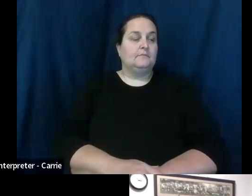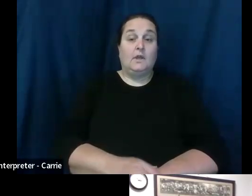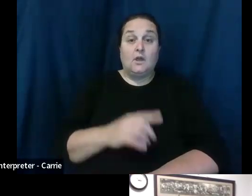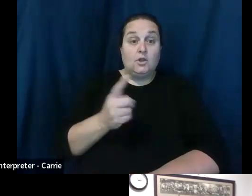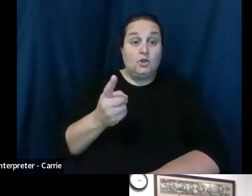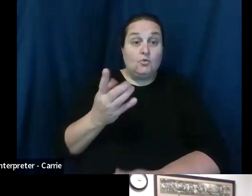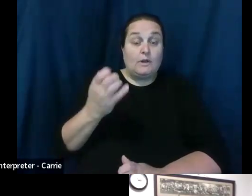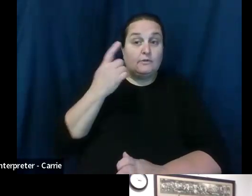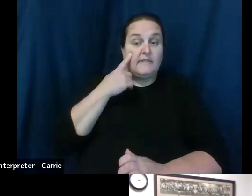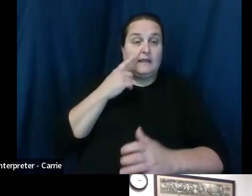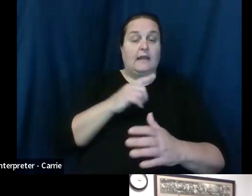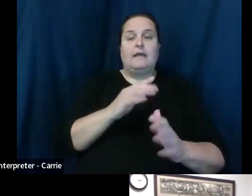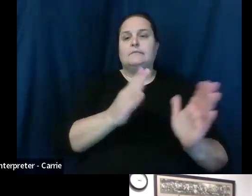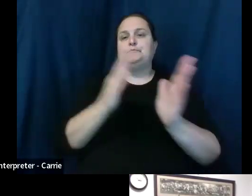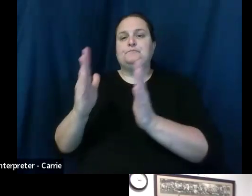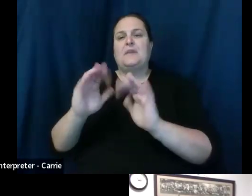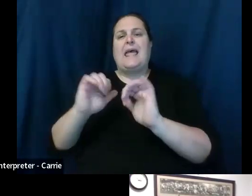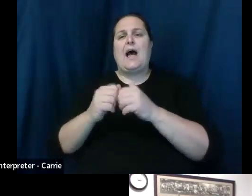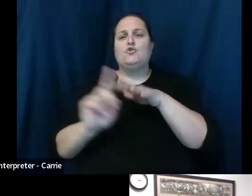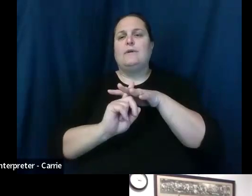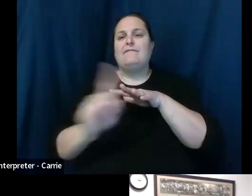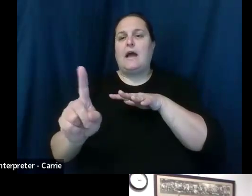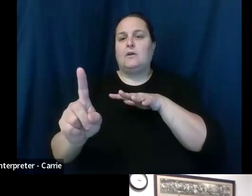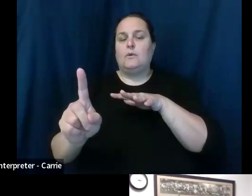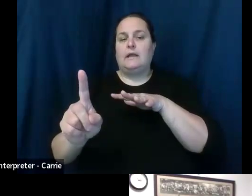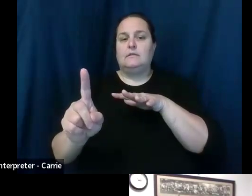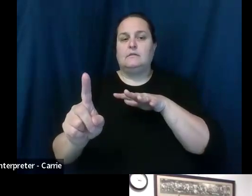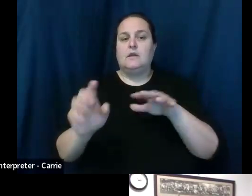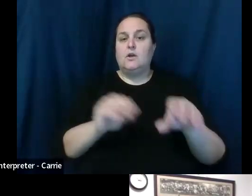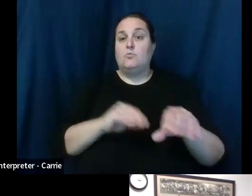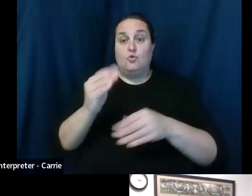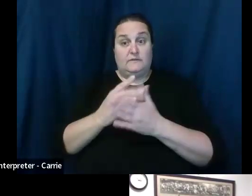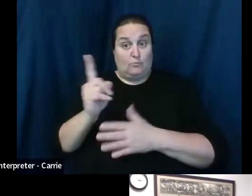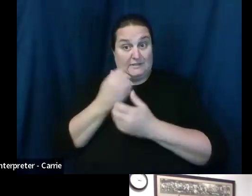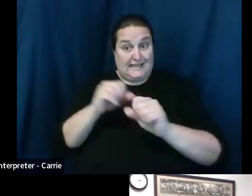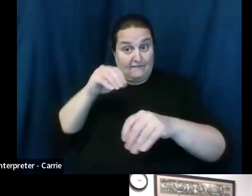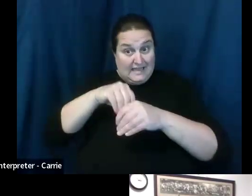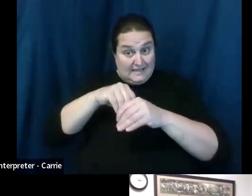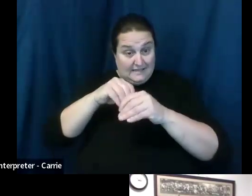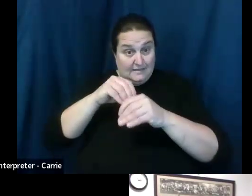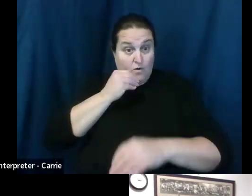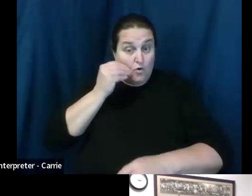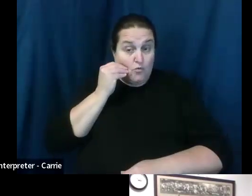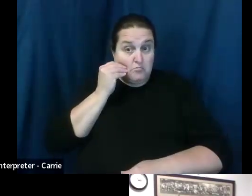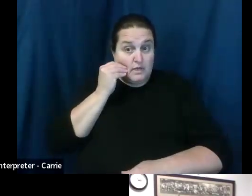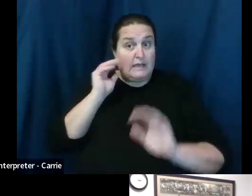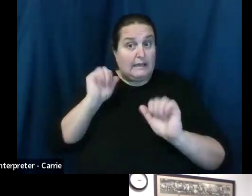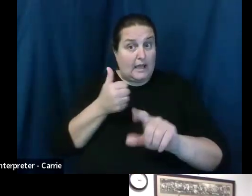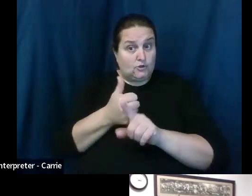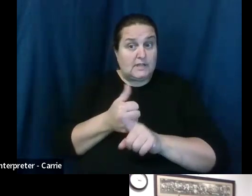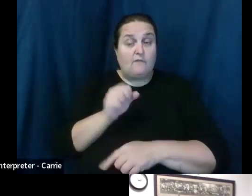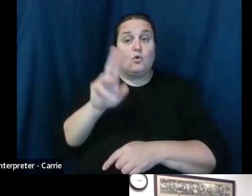consider how you will evacuate. So can you move to a safe place inside your home? Are you able to get there without assistance, or do you need some